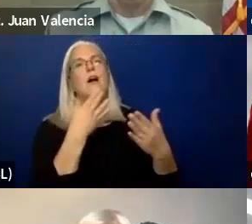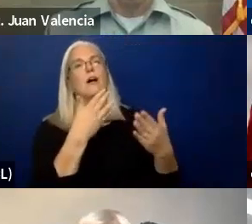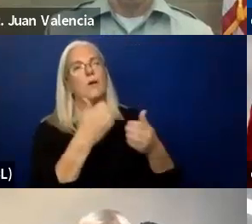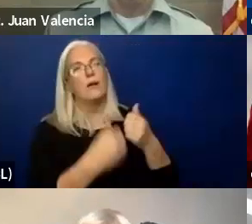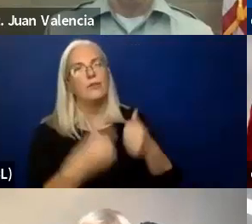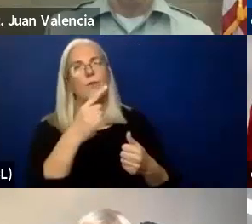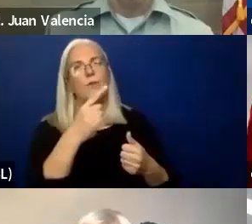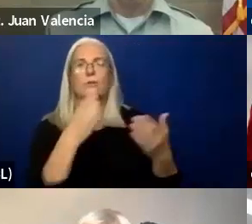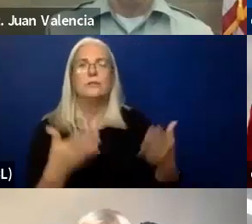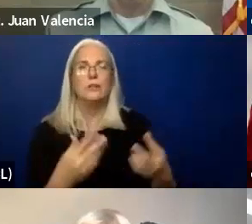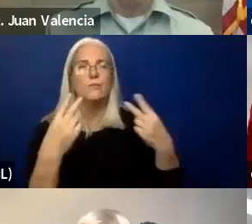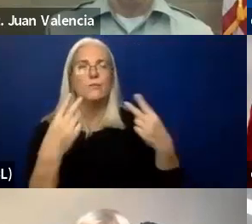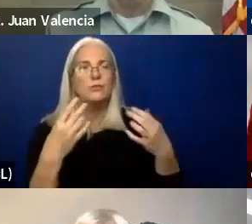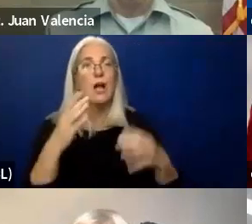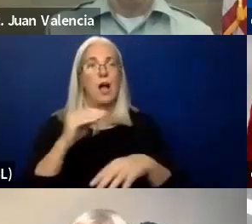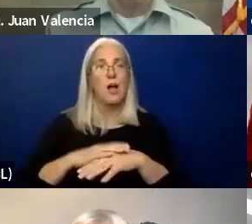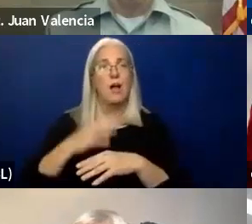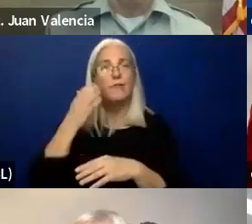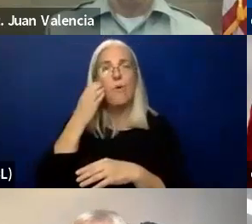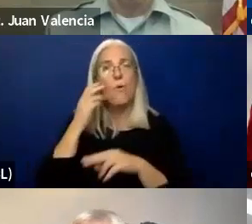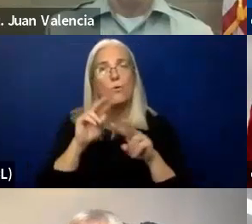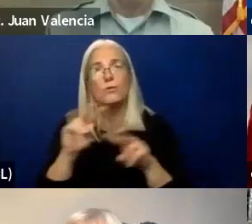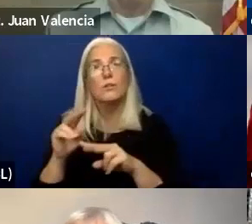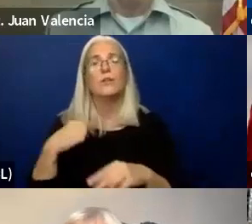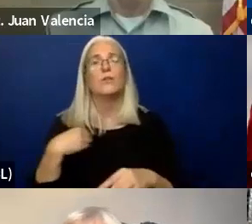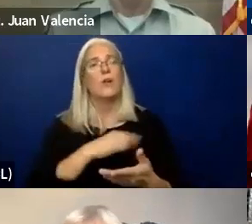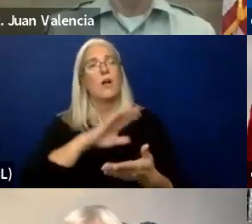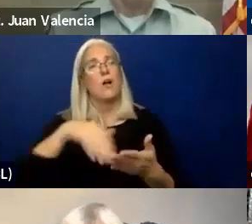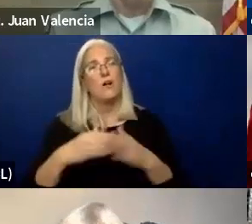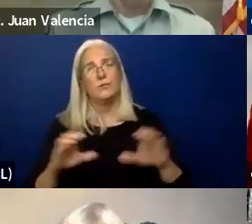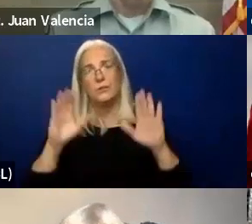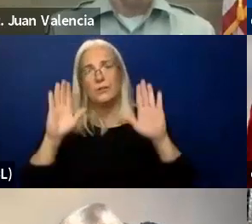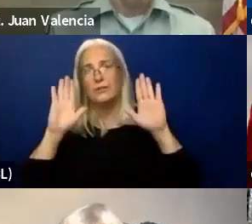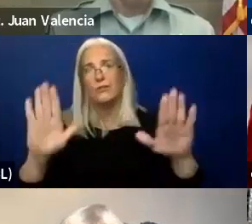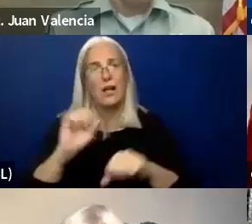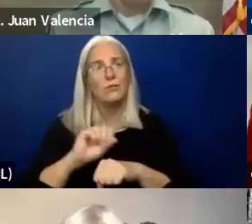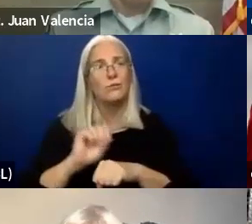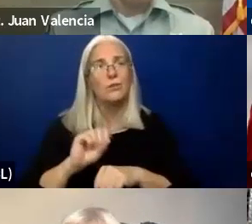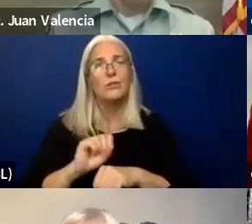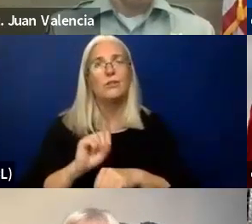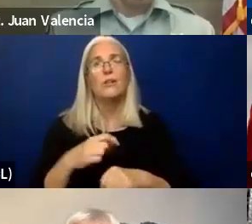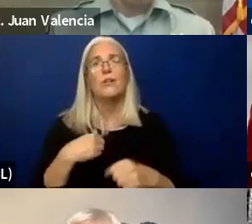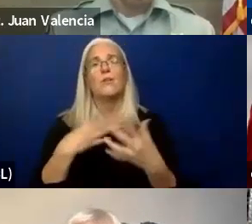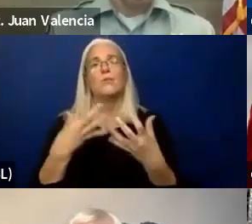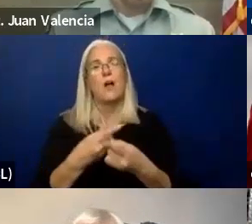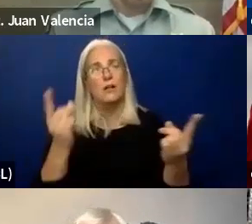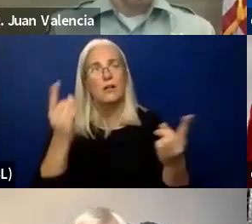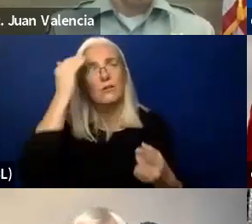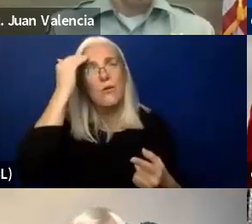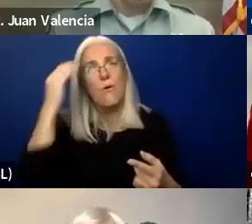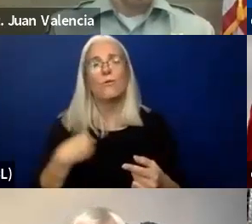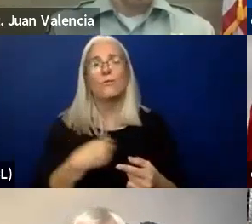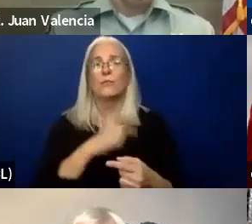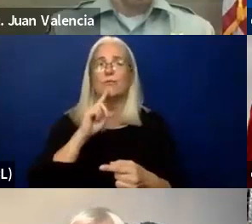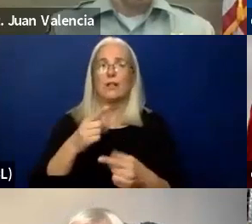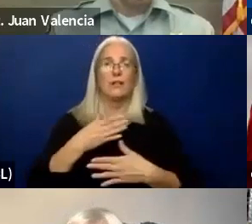call. You're all doing great work. And please know that all of your efforts are greatly appreciated. I don't have